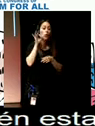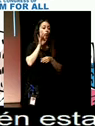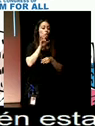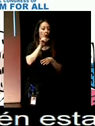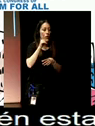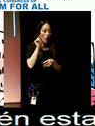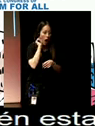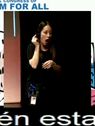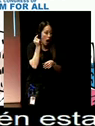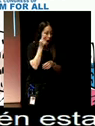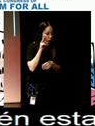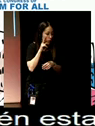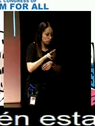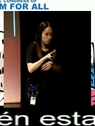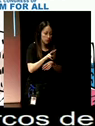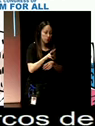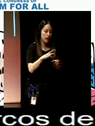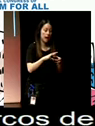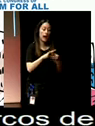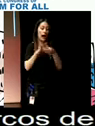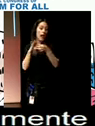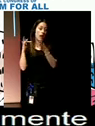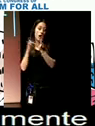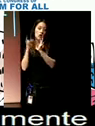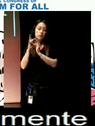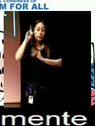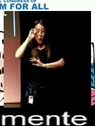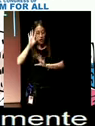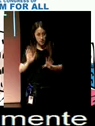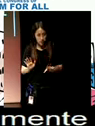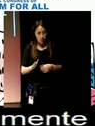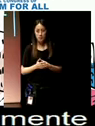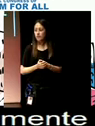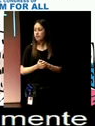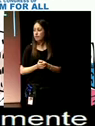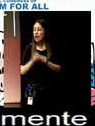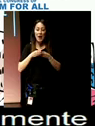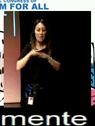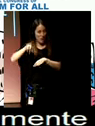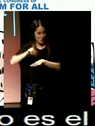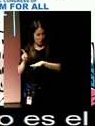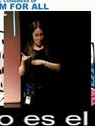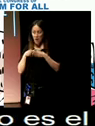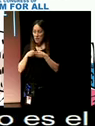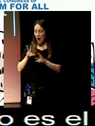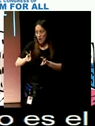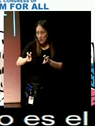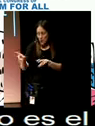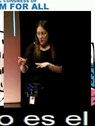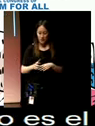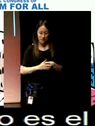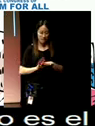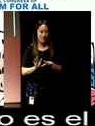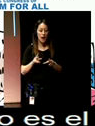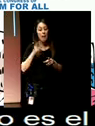This is not the boat, this is a new one, but is quite similar to the boat that was